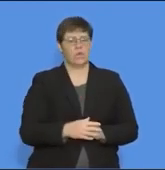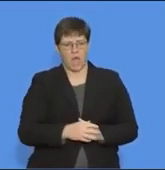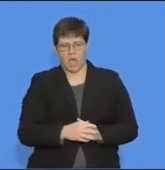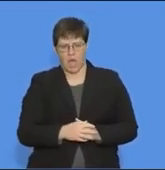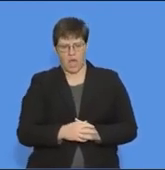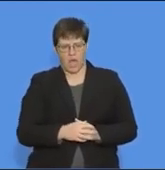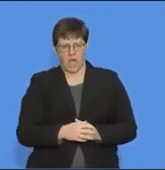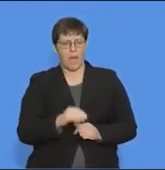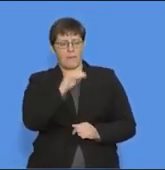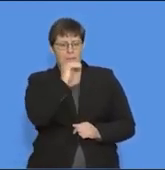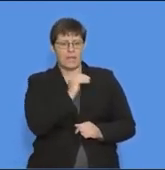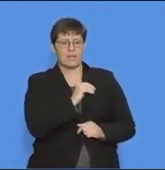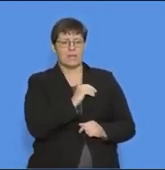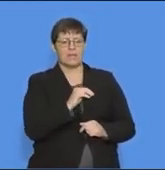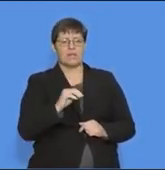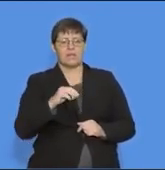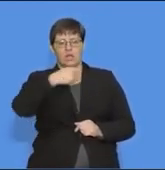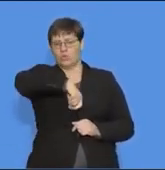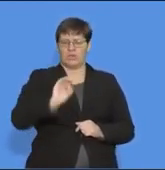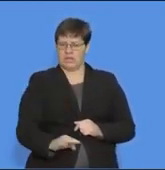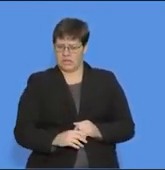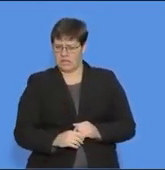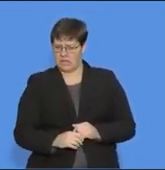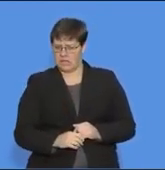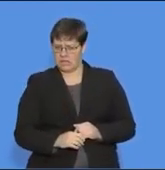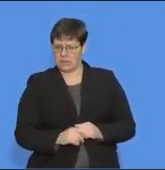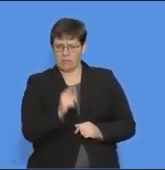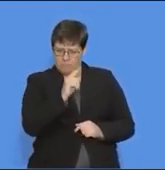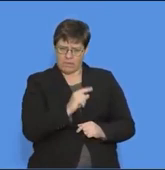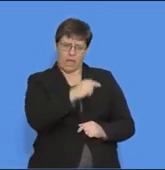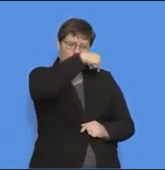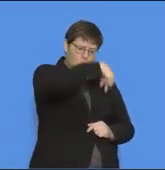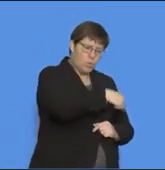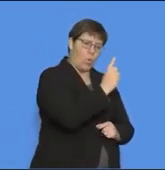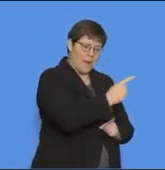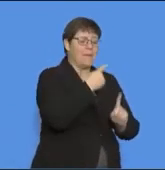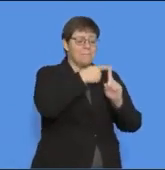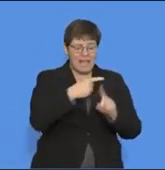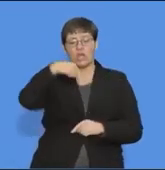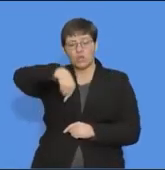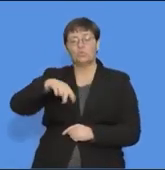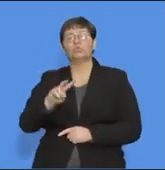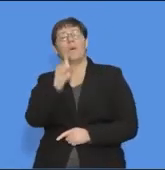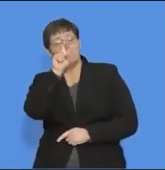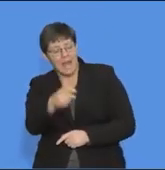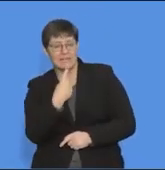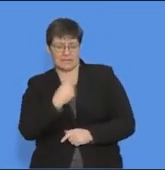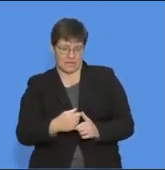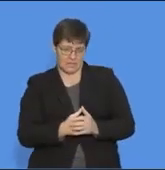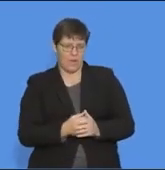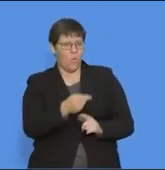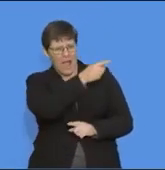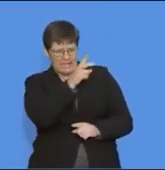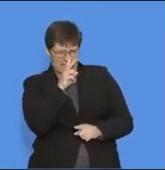this simply means it's Q3. It has nothing to do with you adding Q1 and Q2, right? So these are just some of